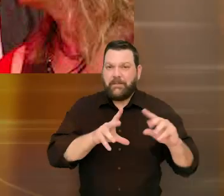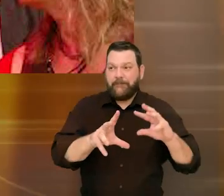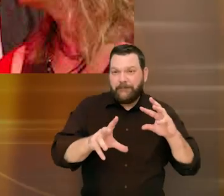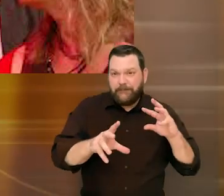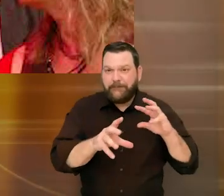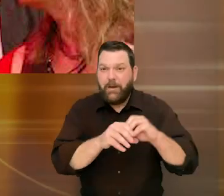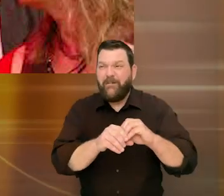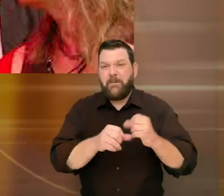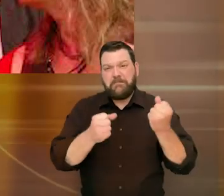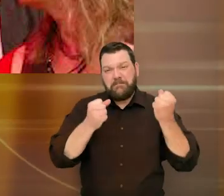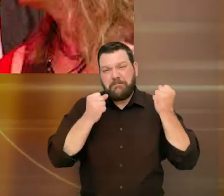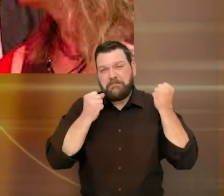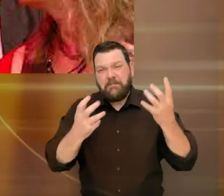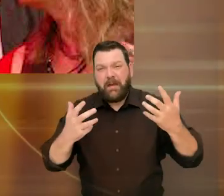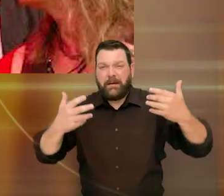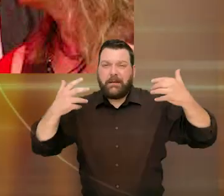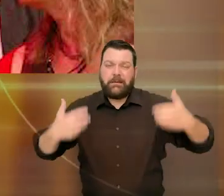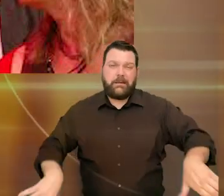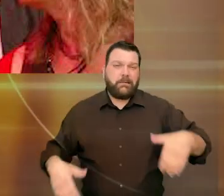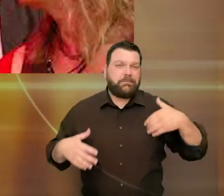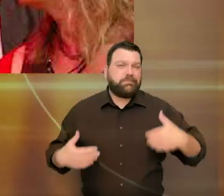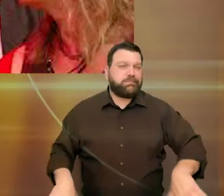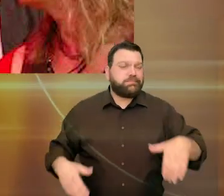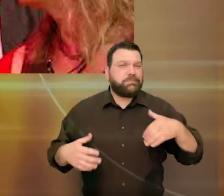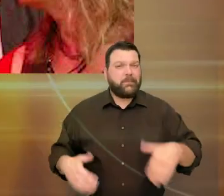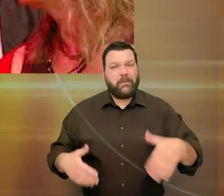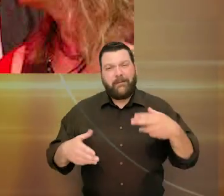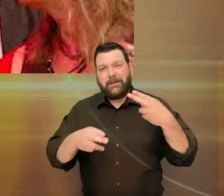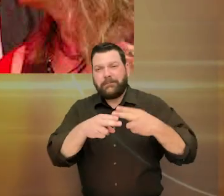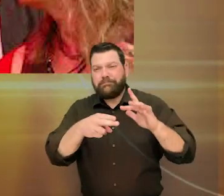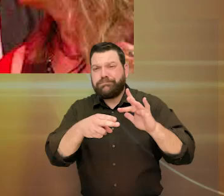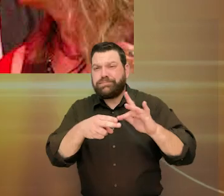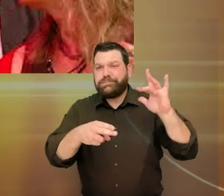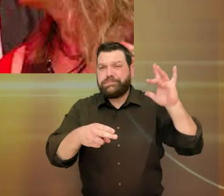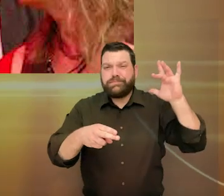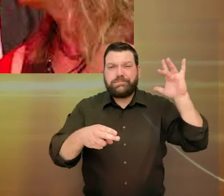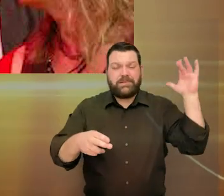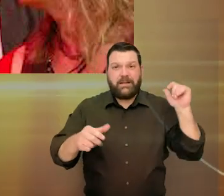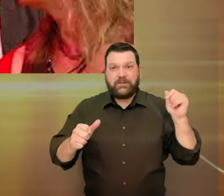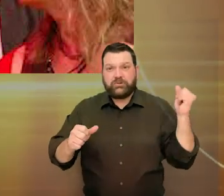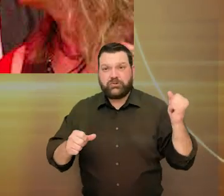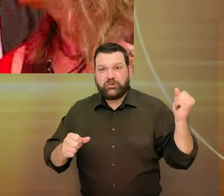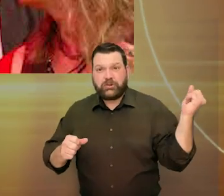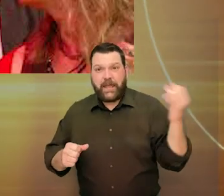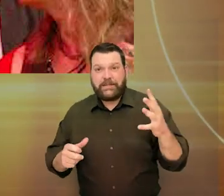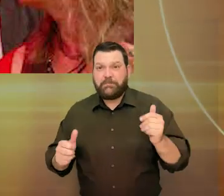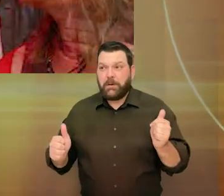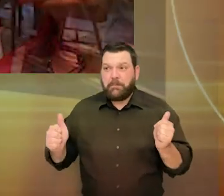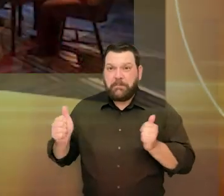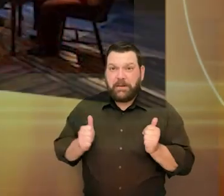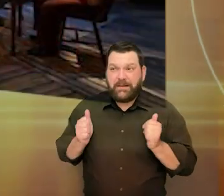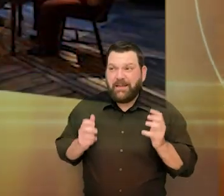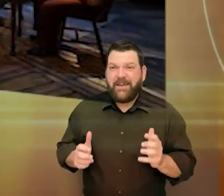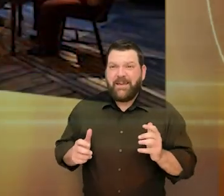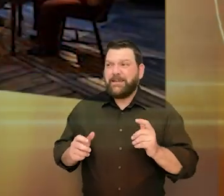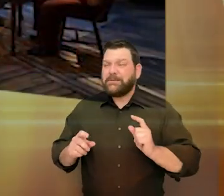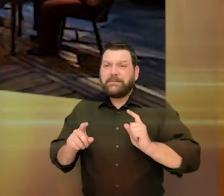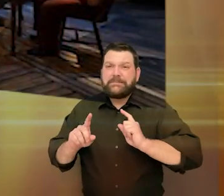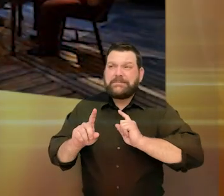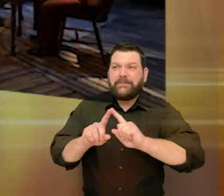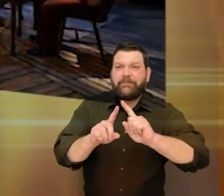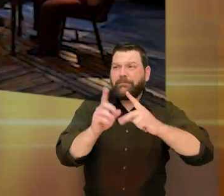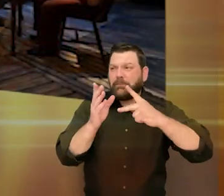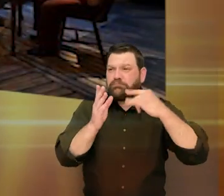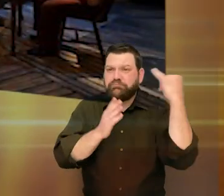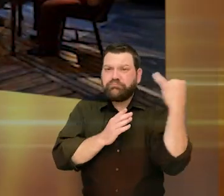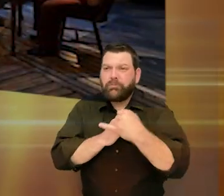Actor Shakespeare Project production of Hamlet, balancing bombast with pianissimo. There were more